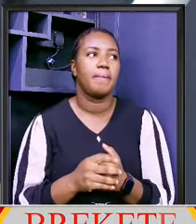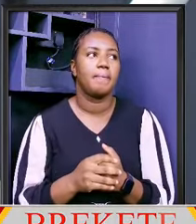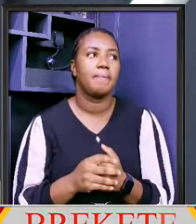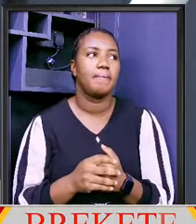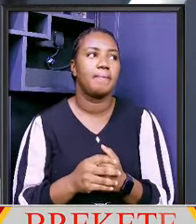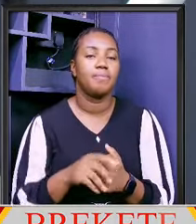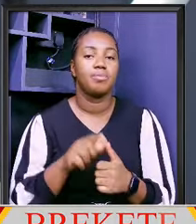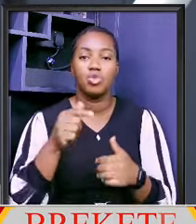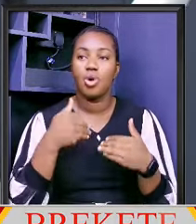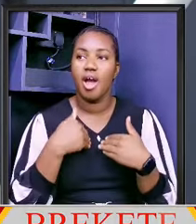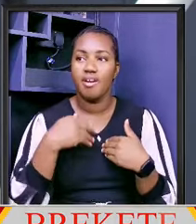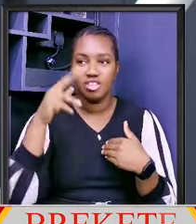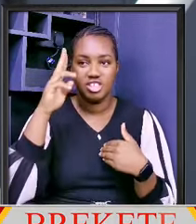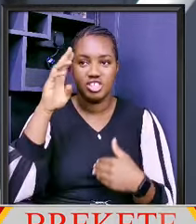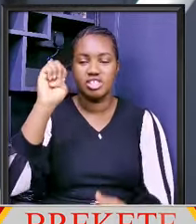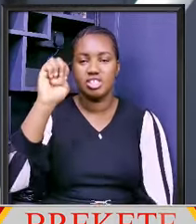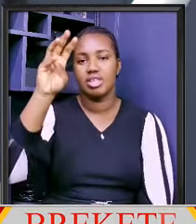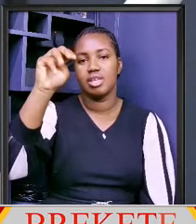When I get an email,